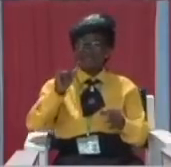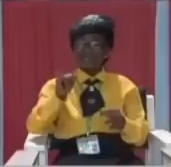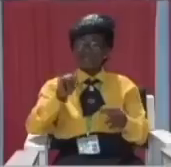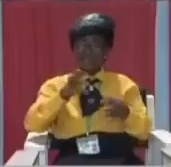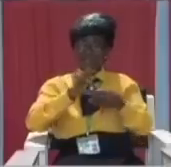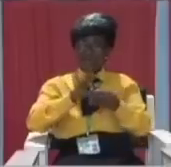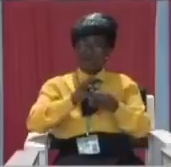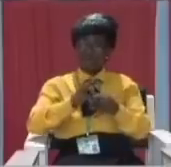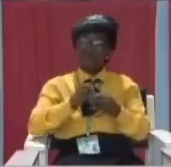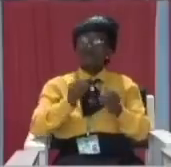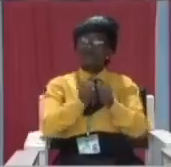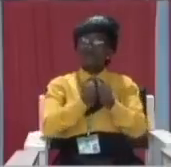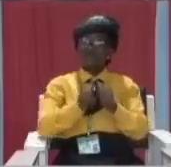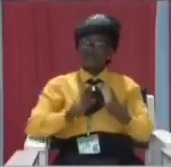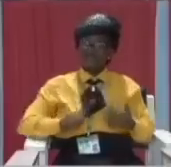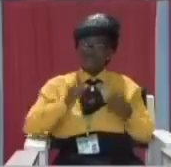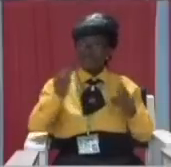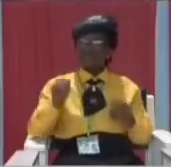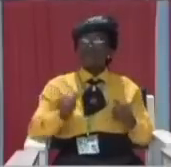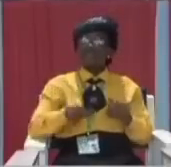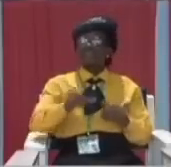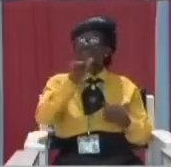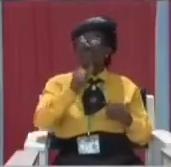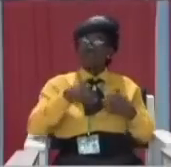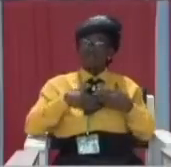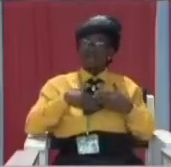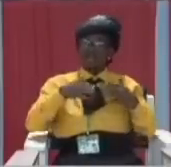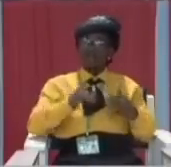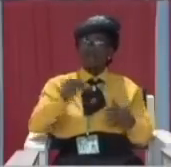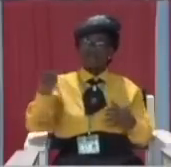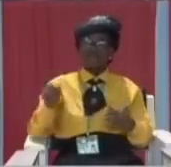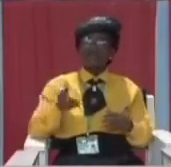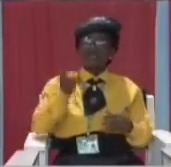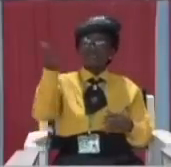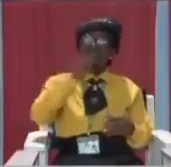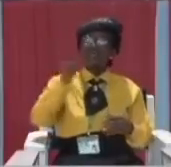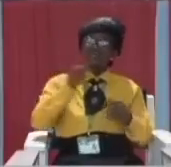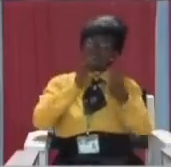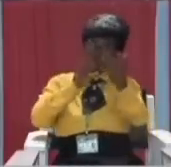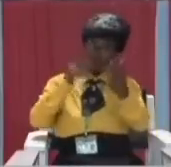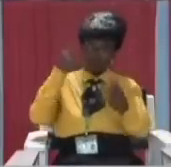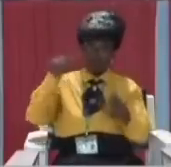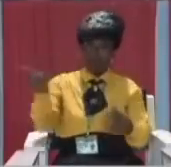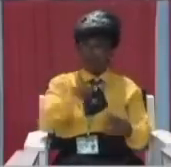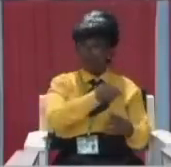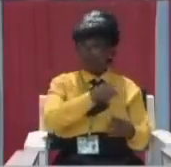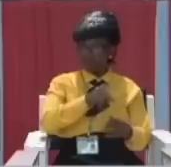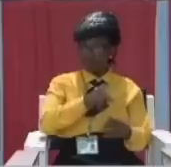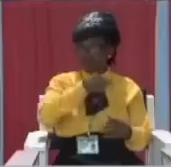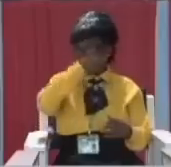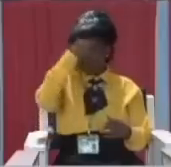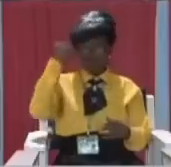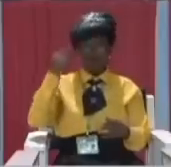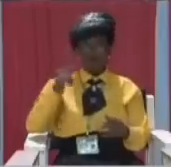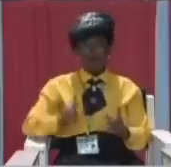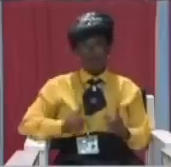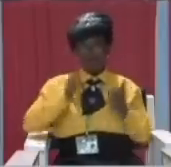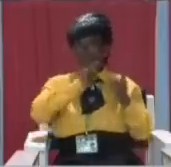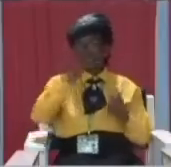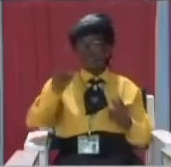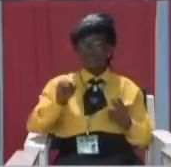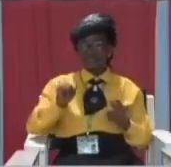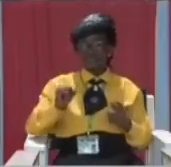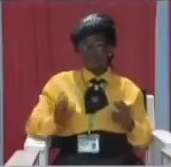breathing, there is hope for you. He said, because a living dog is better than a